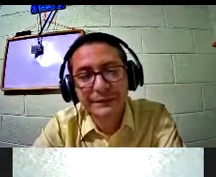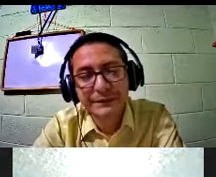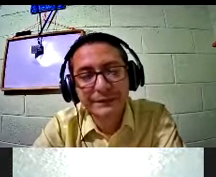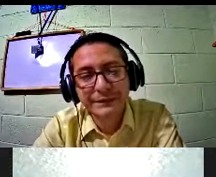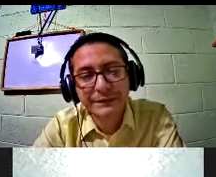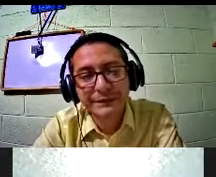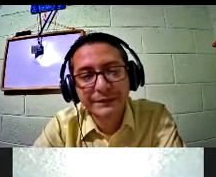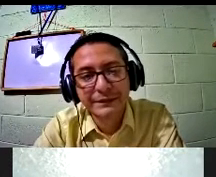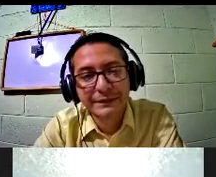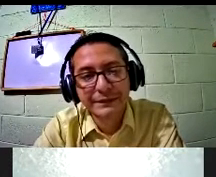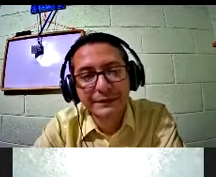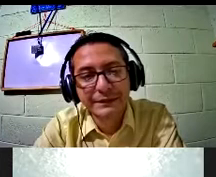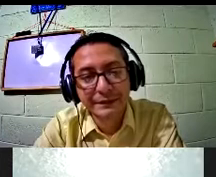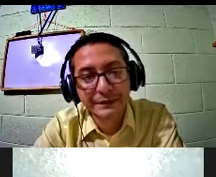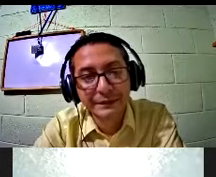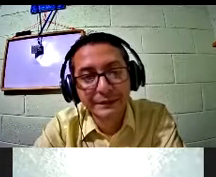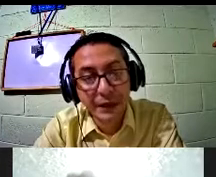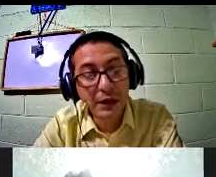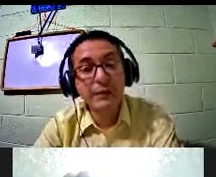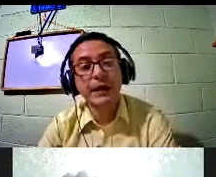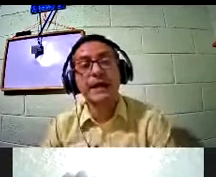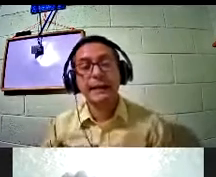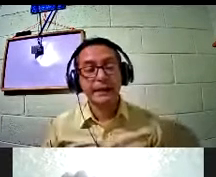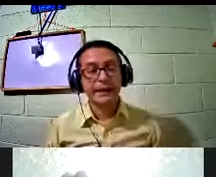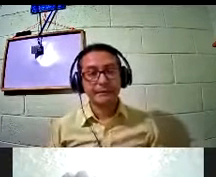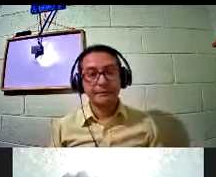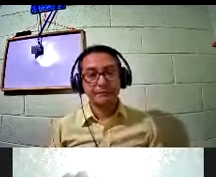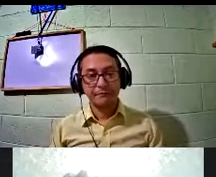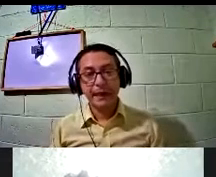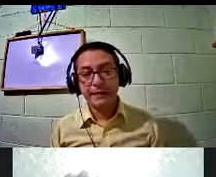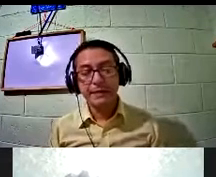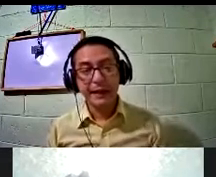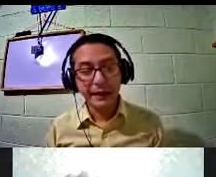we are to have lunch in family. Oh, really?